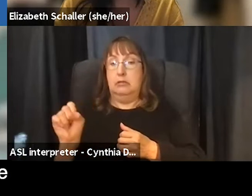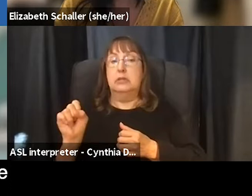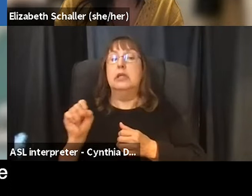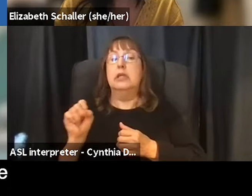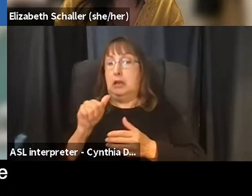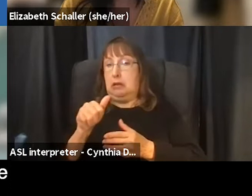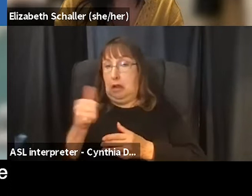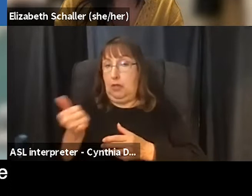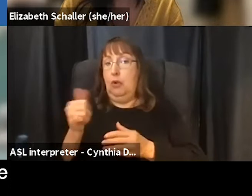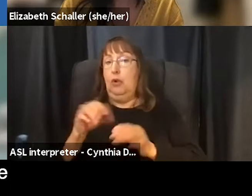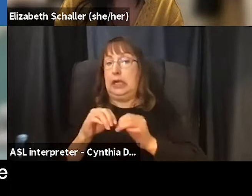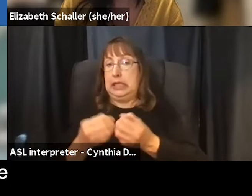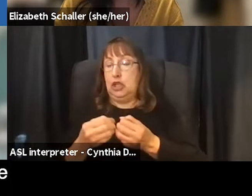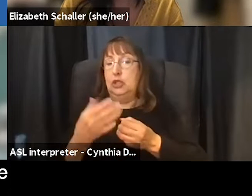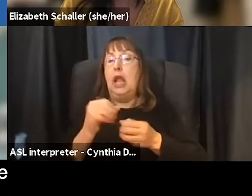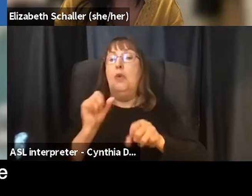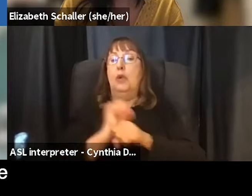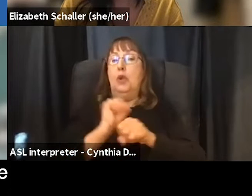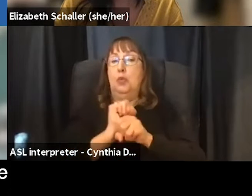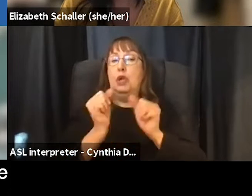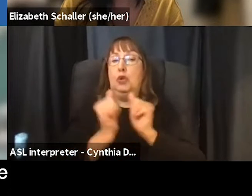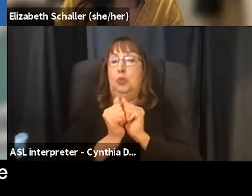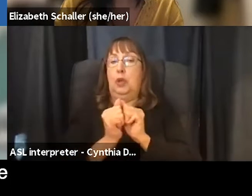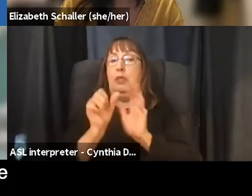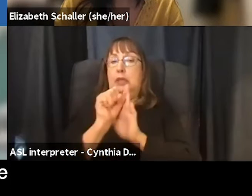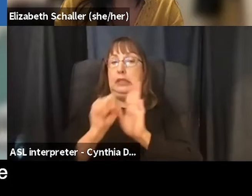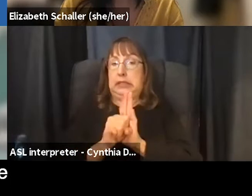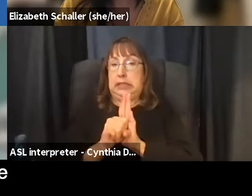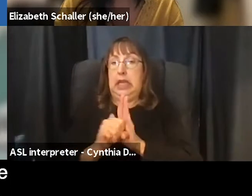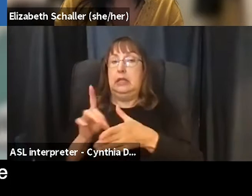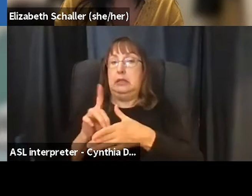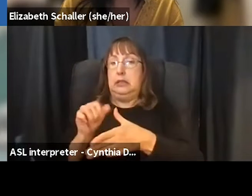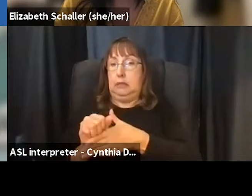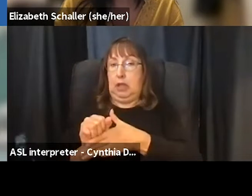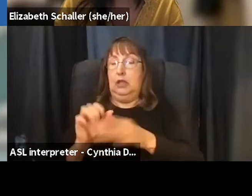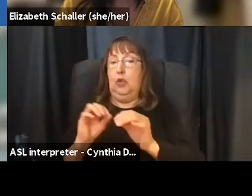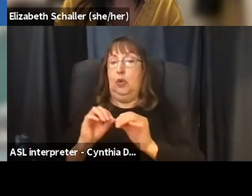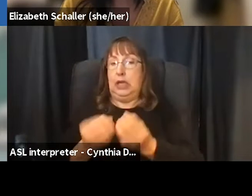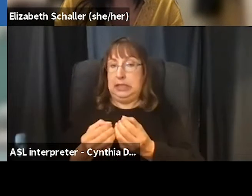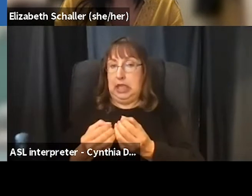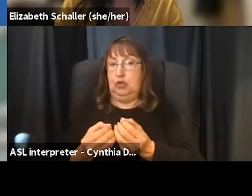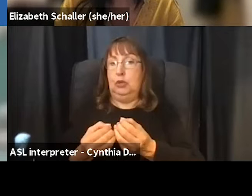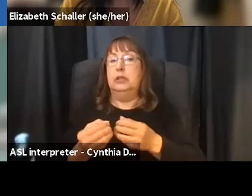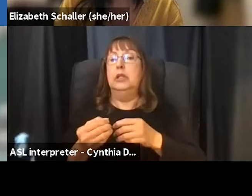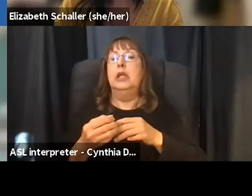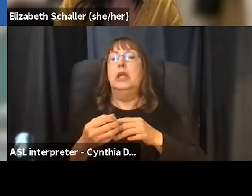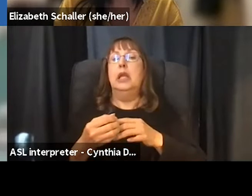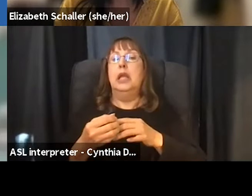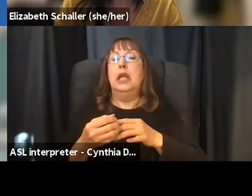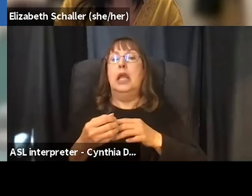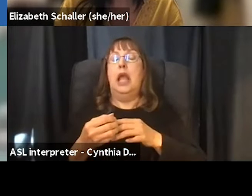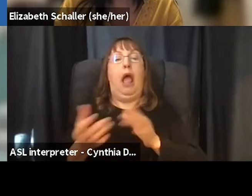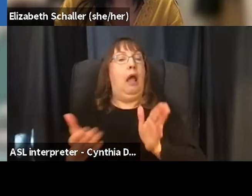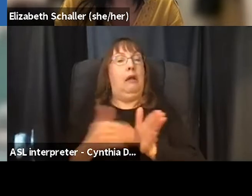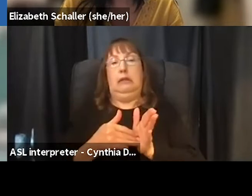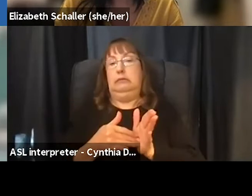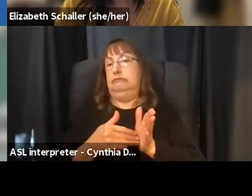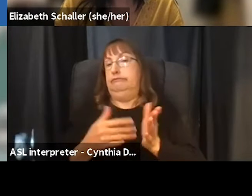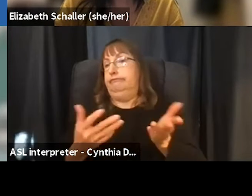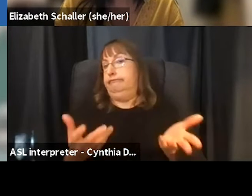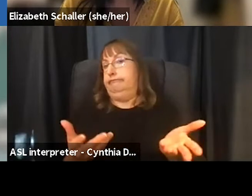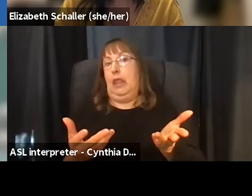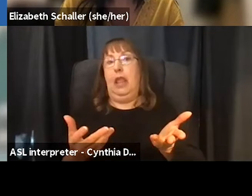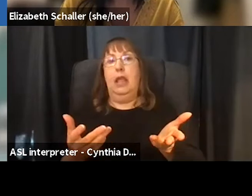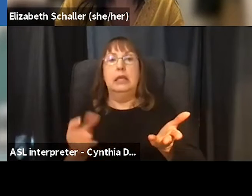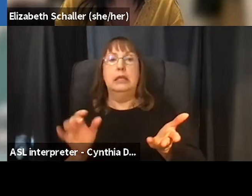worked with the state disability organization. Again, it was like,